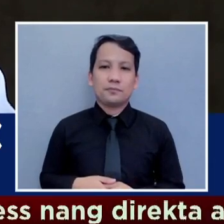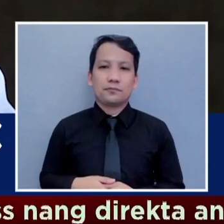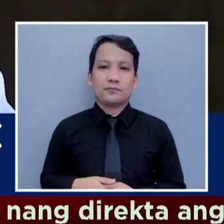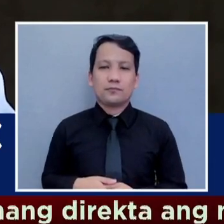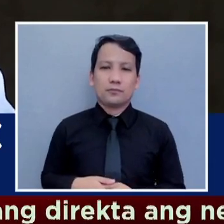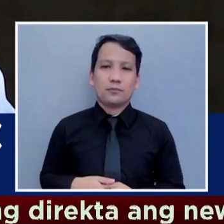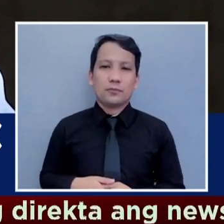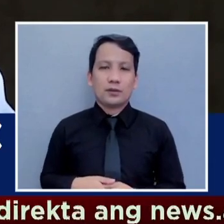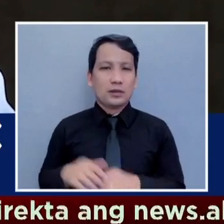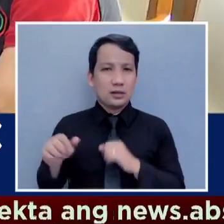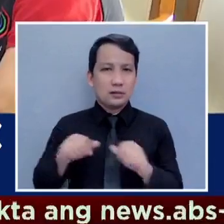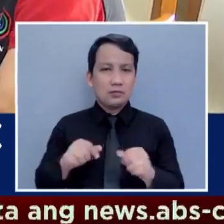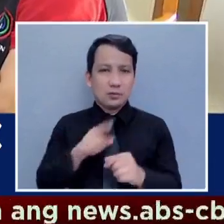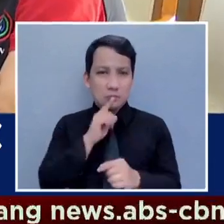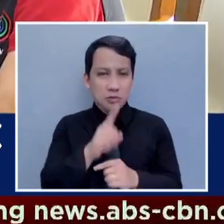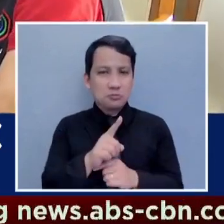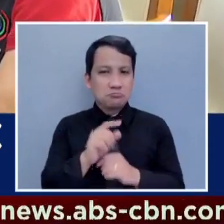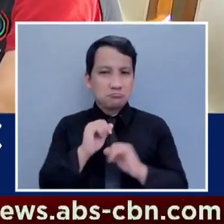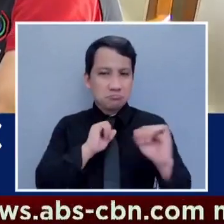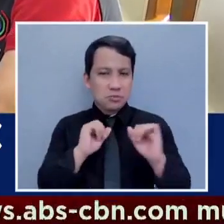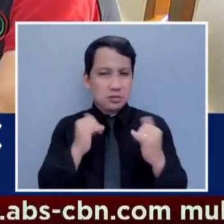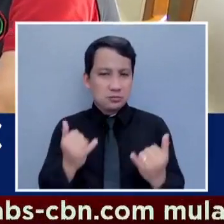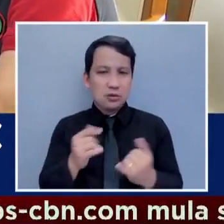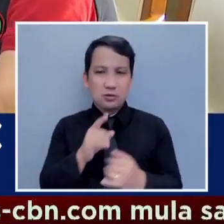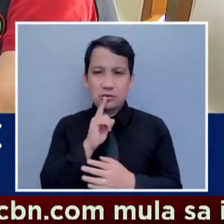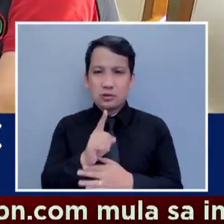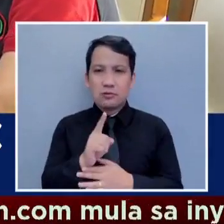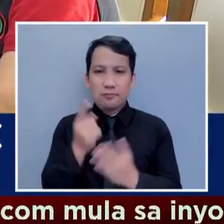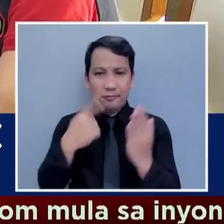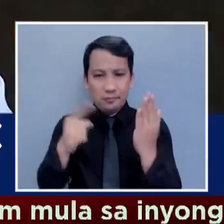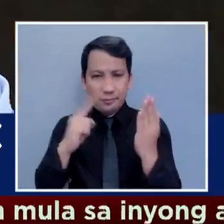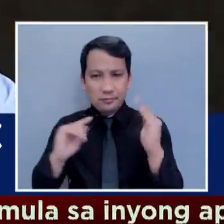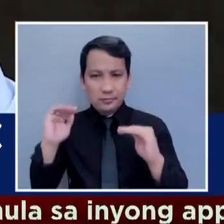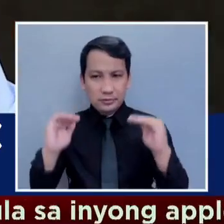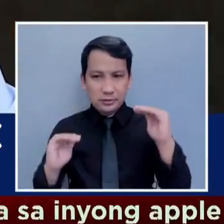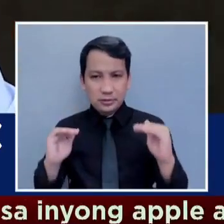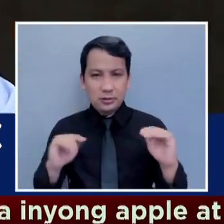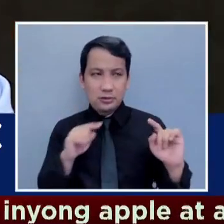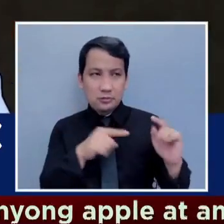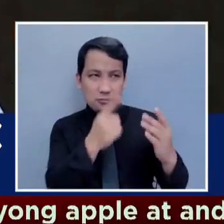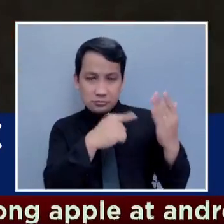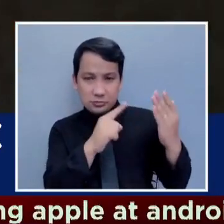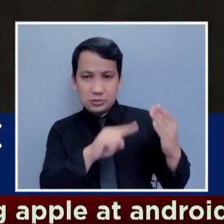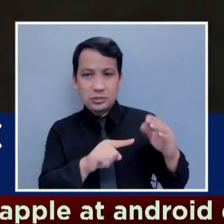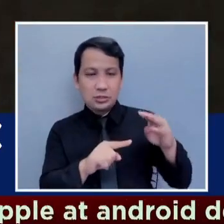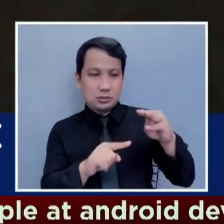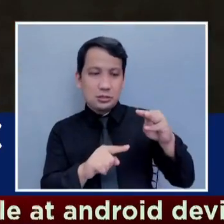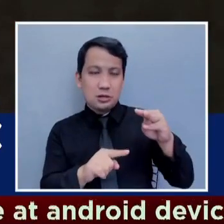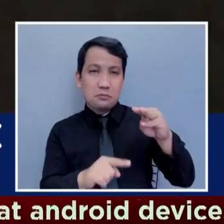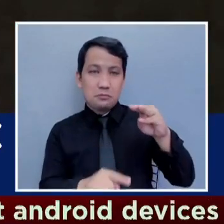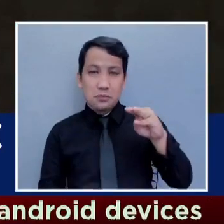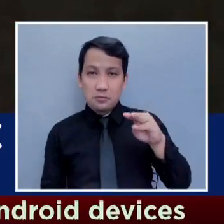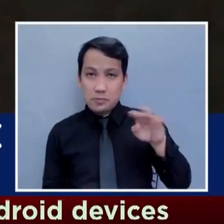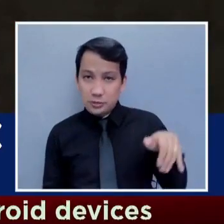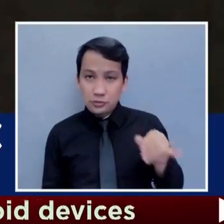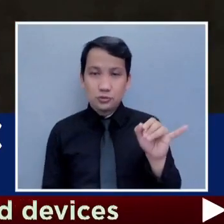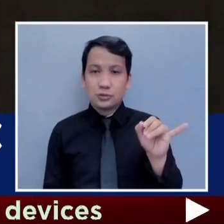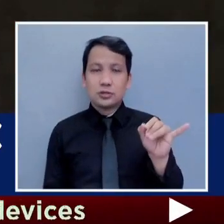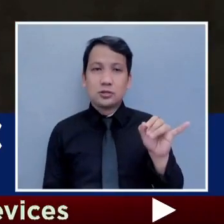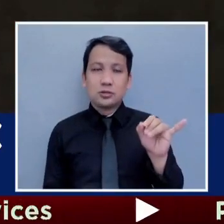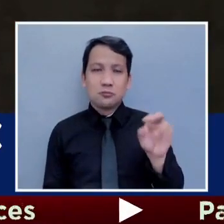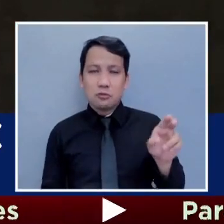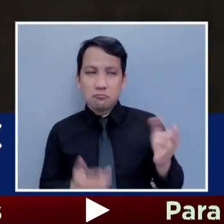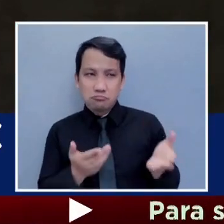active, proactive, in checking the majority. We have to present an alternative point of view. We